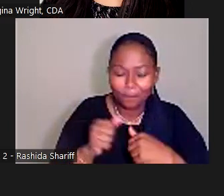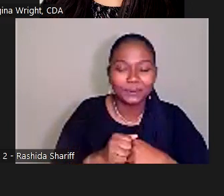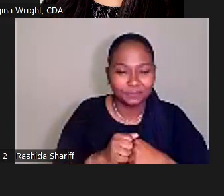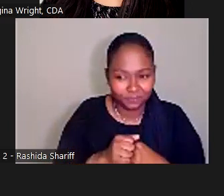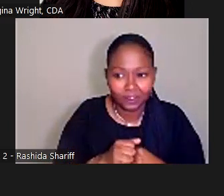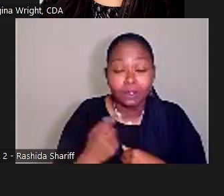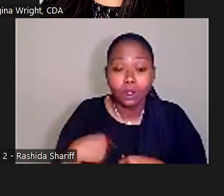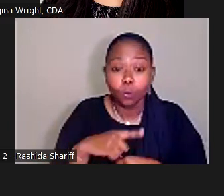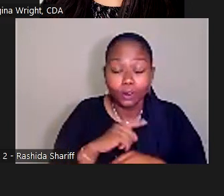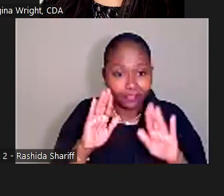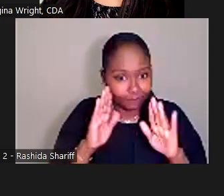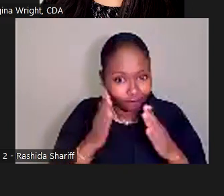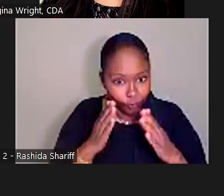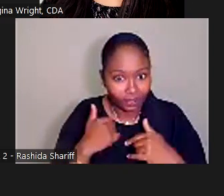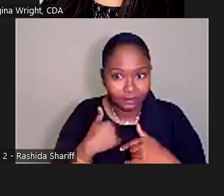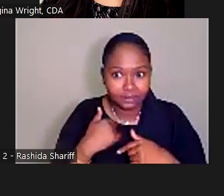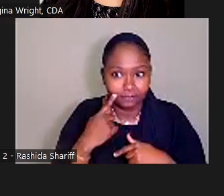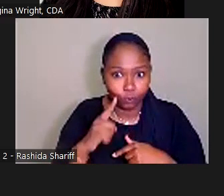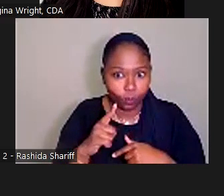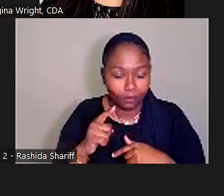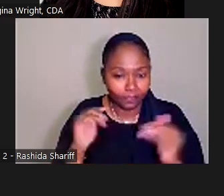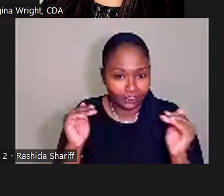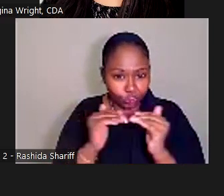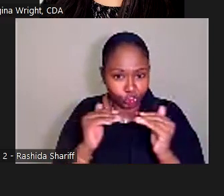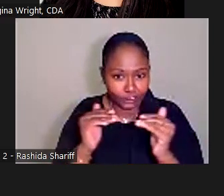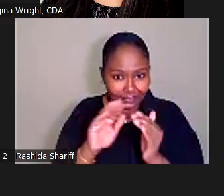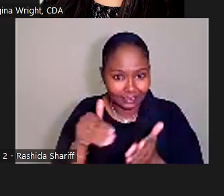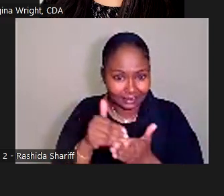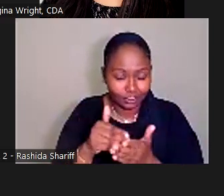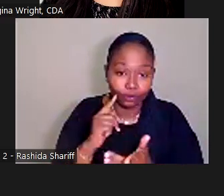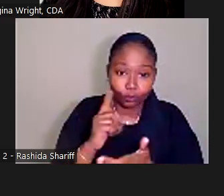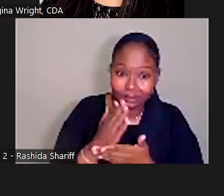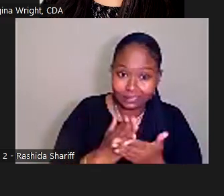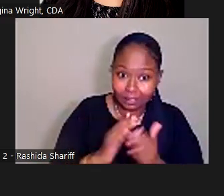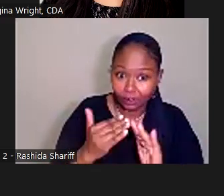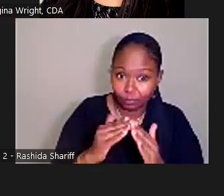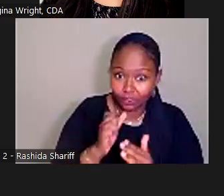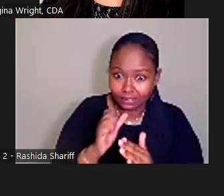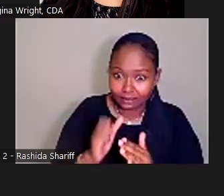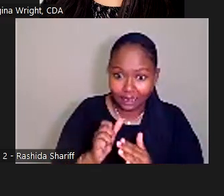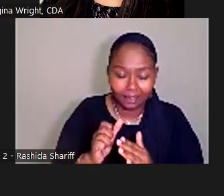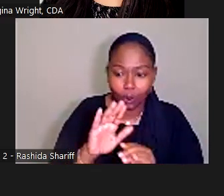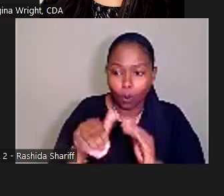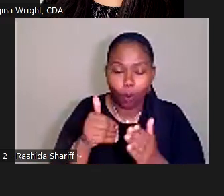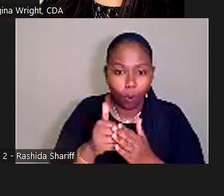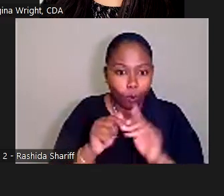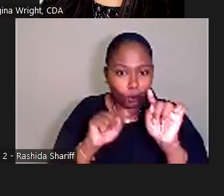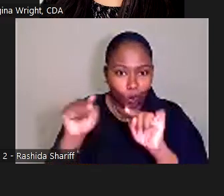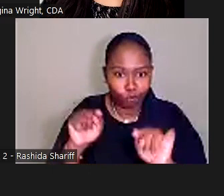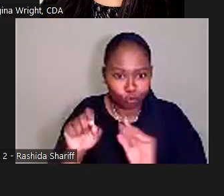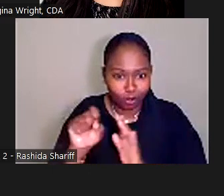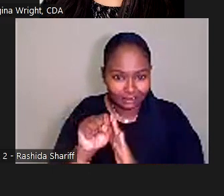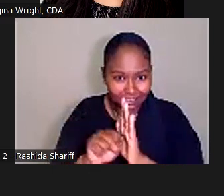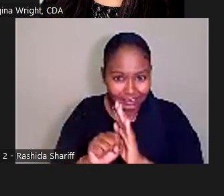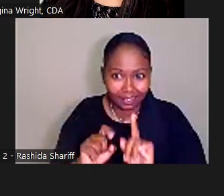the focus to do that, in some communities, not across the state, not in every community, but that is the